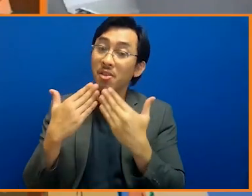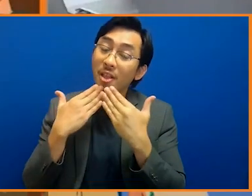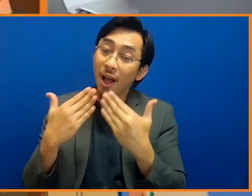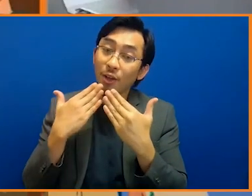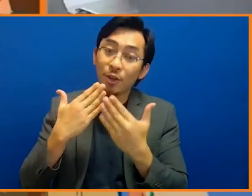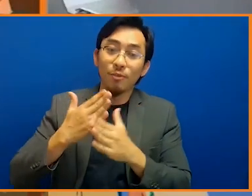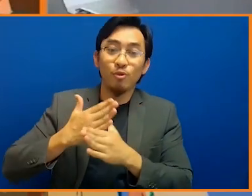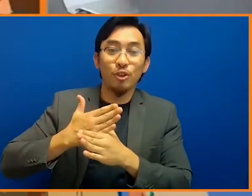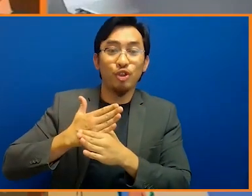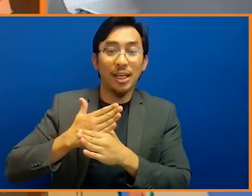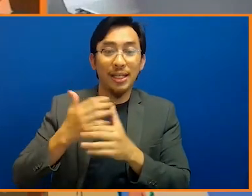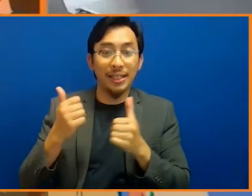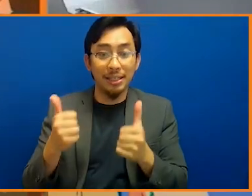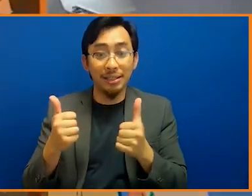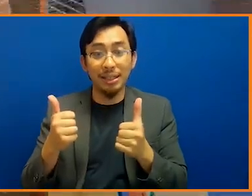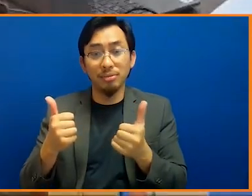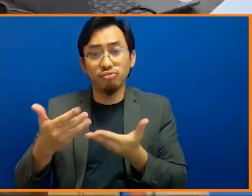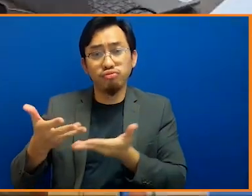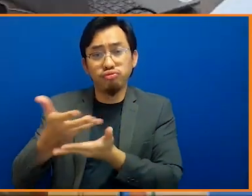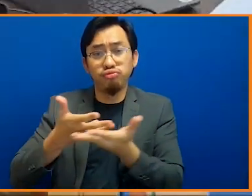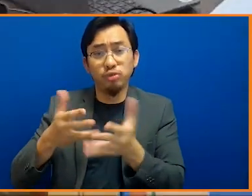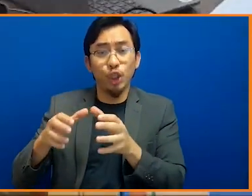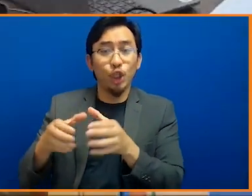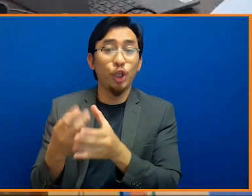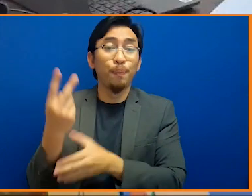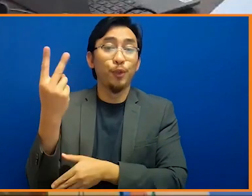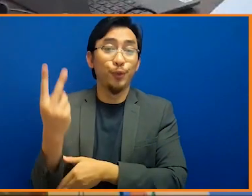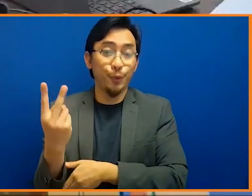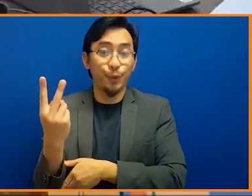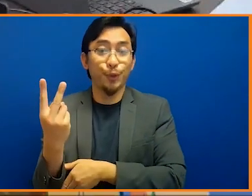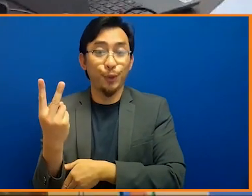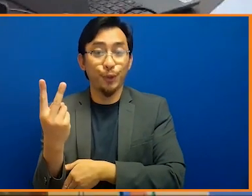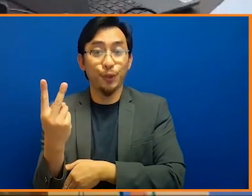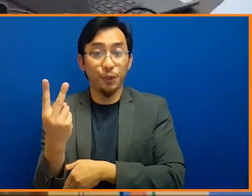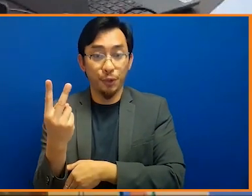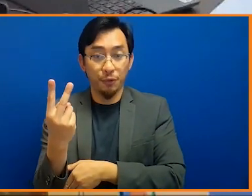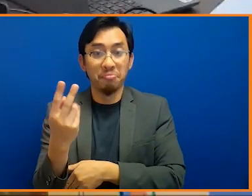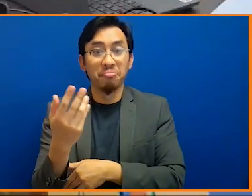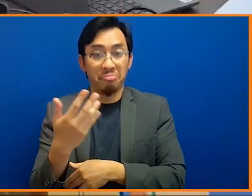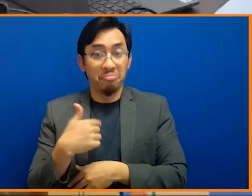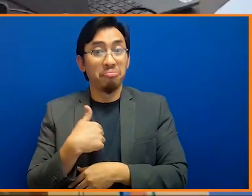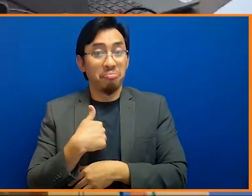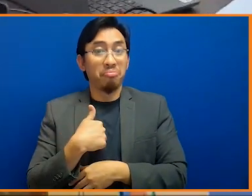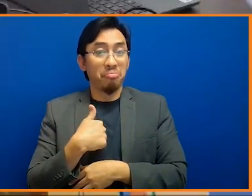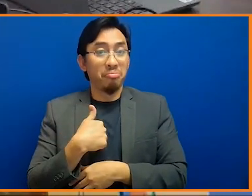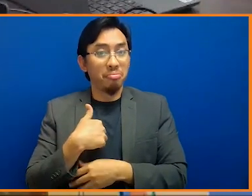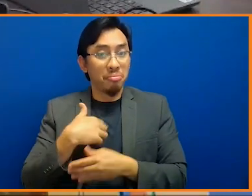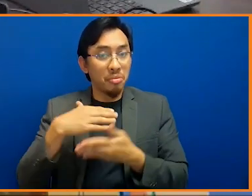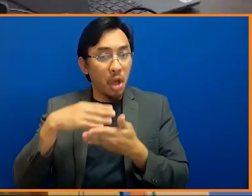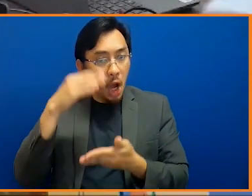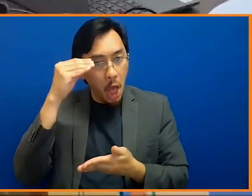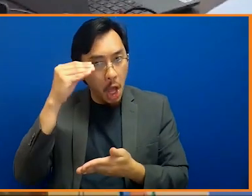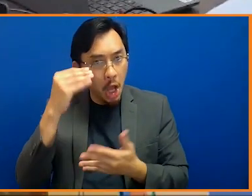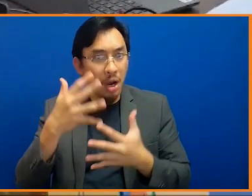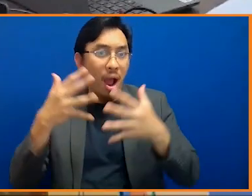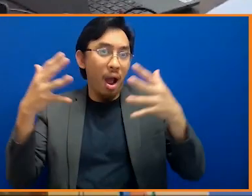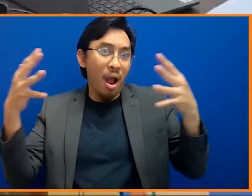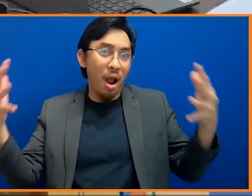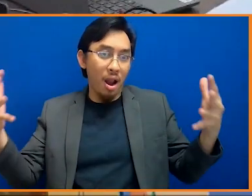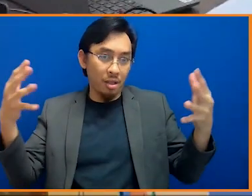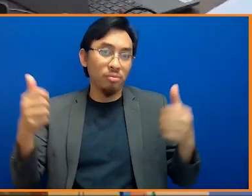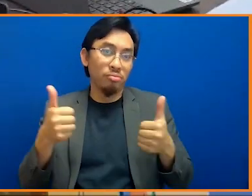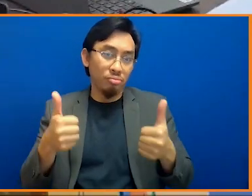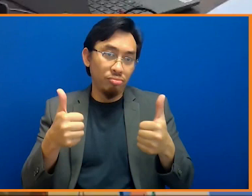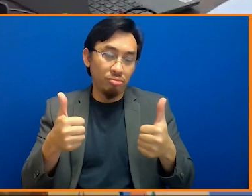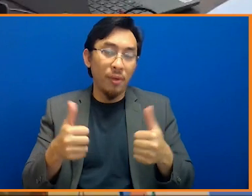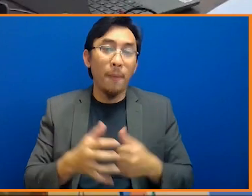Excellent. Thank you so much for sharing also the conclusion from group two. I myself learned a lot from the discussion that you